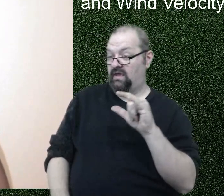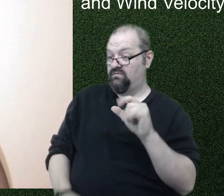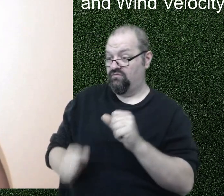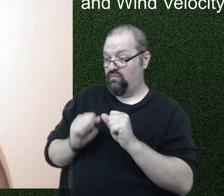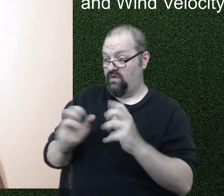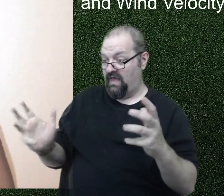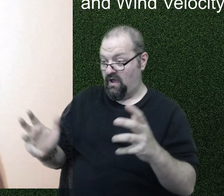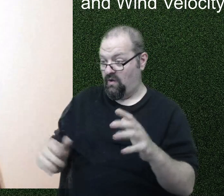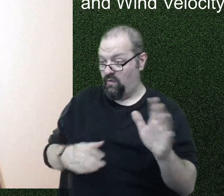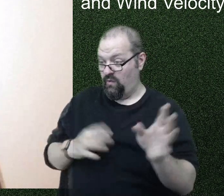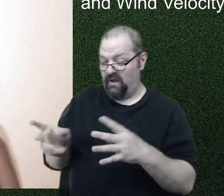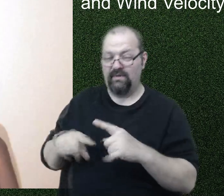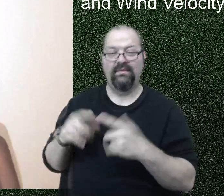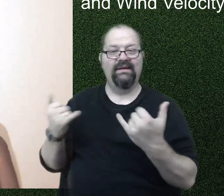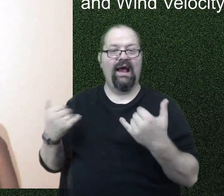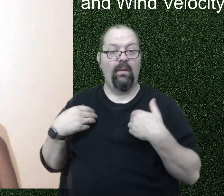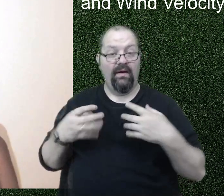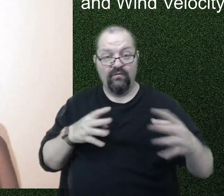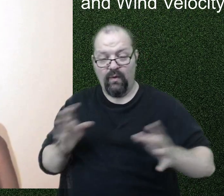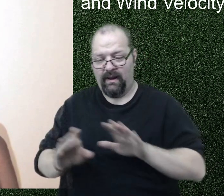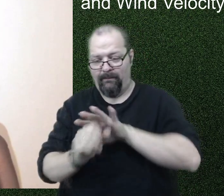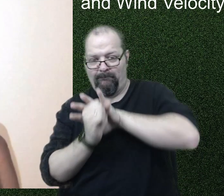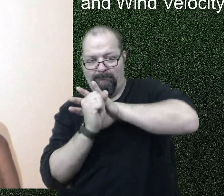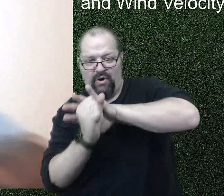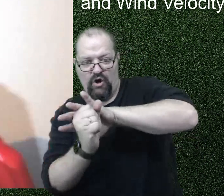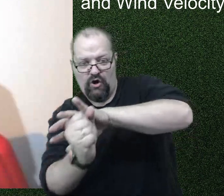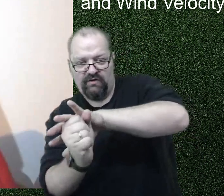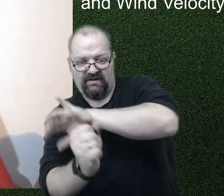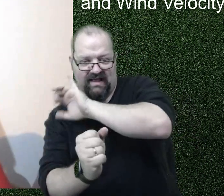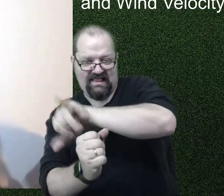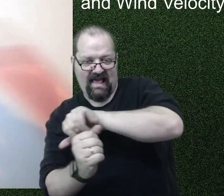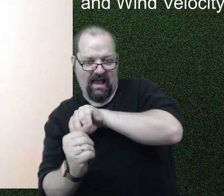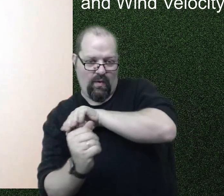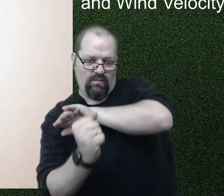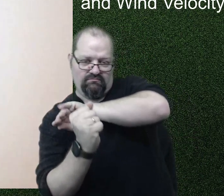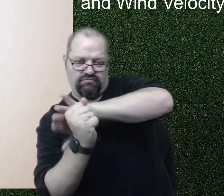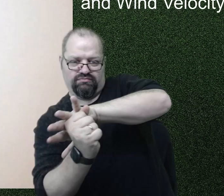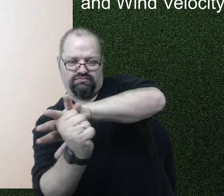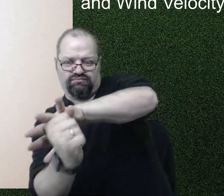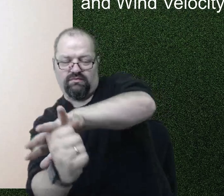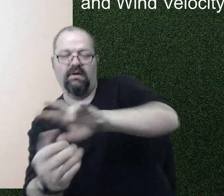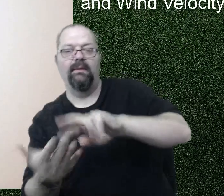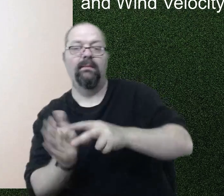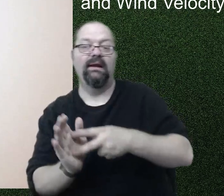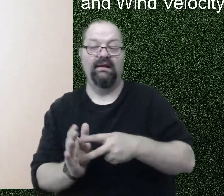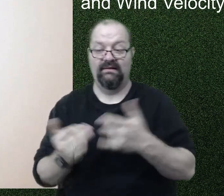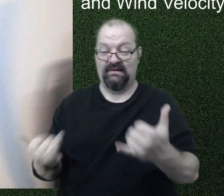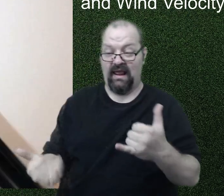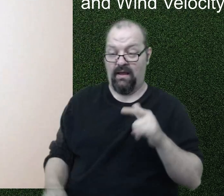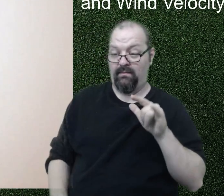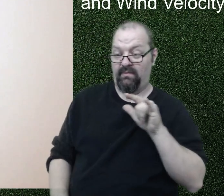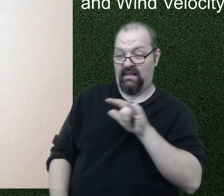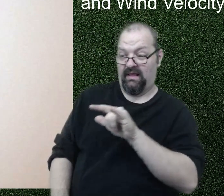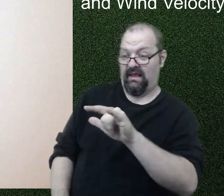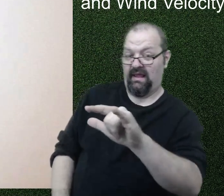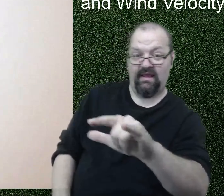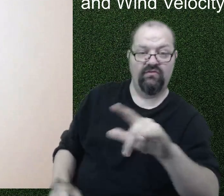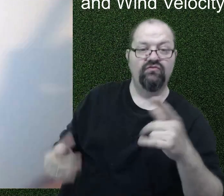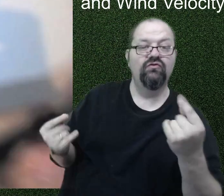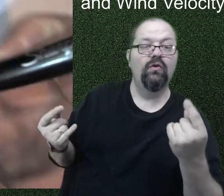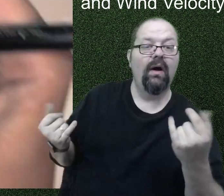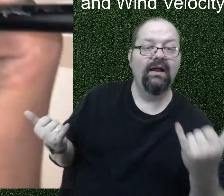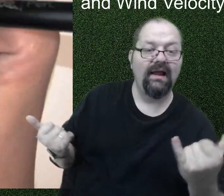wind pushes the plane that way, well, then what happens? Where does the plane end up? I think we